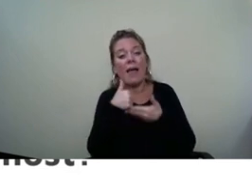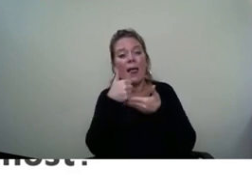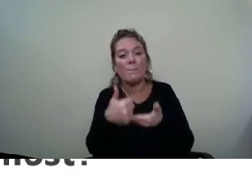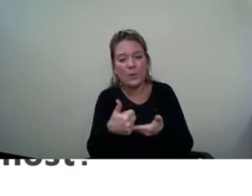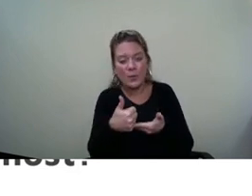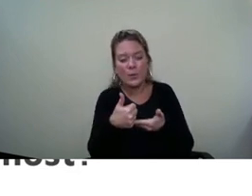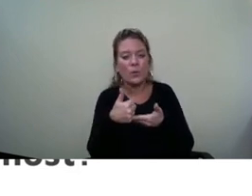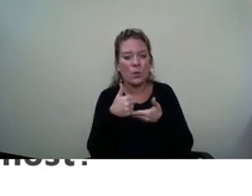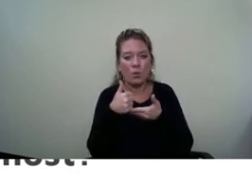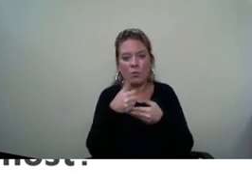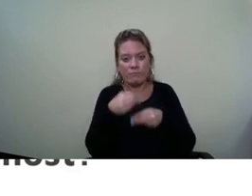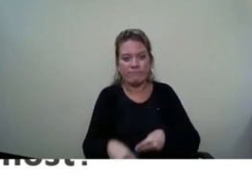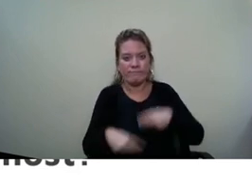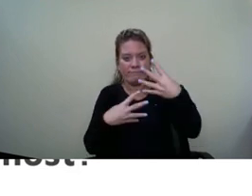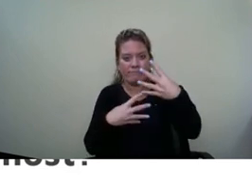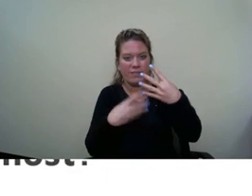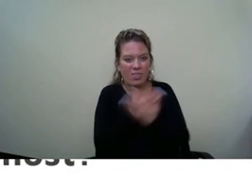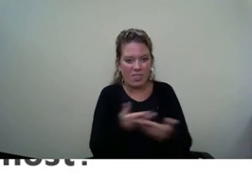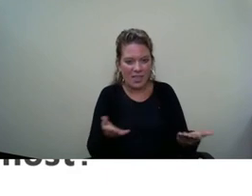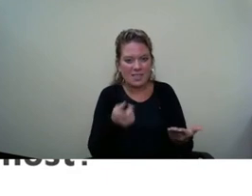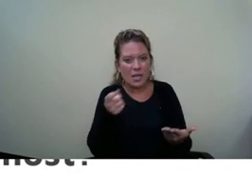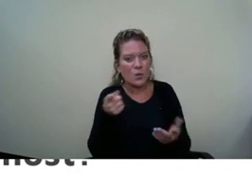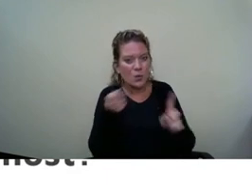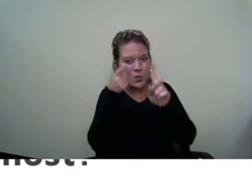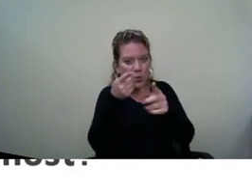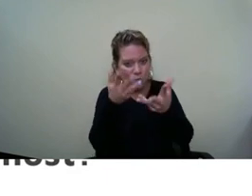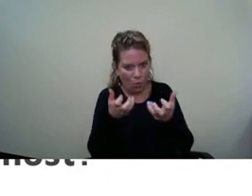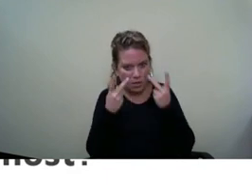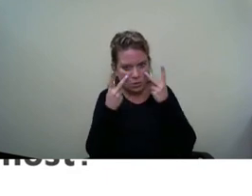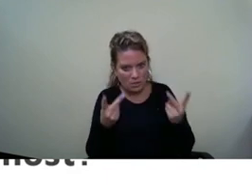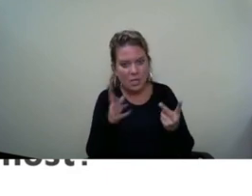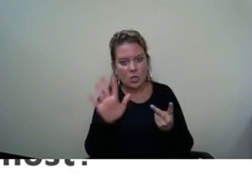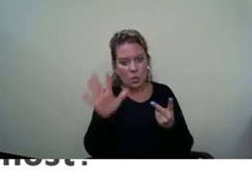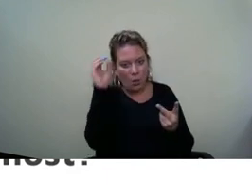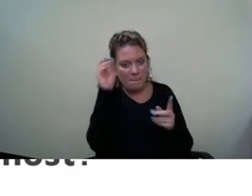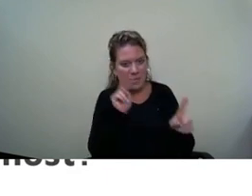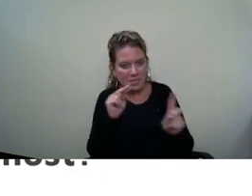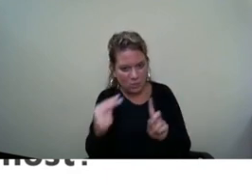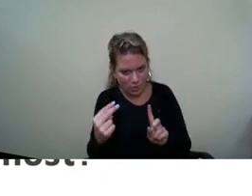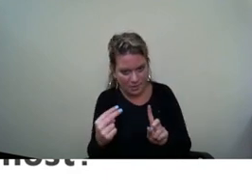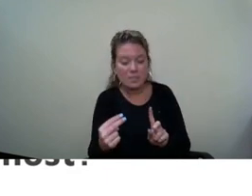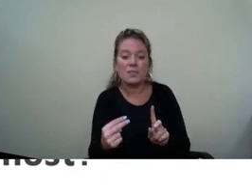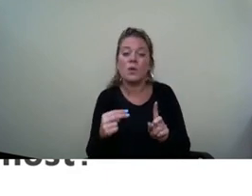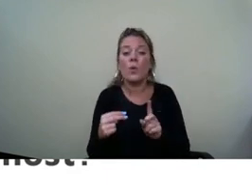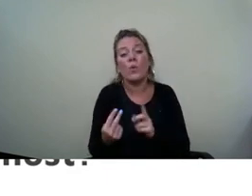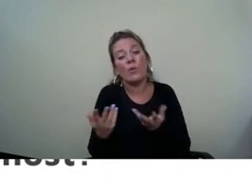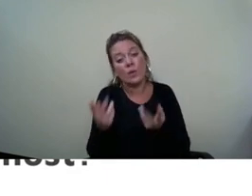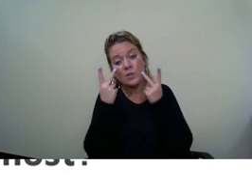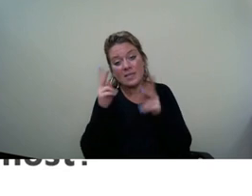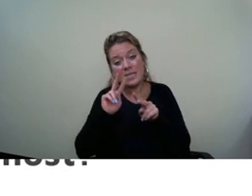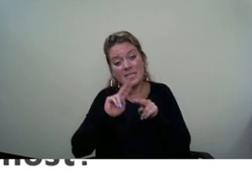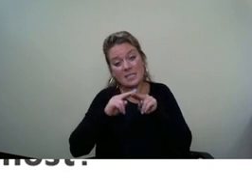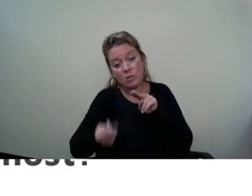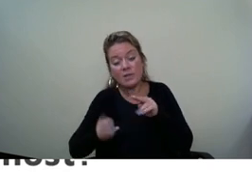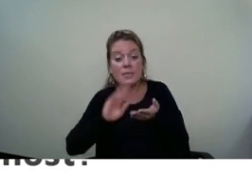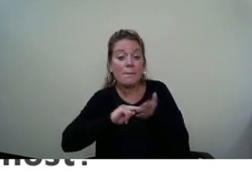you typed in and mirror kind of your positions. So just because there's a decrease, it doesn't mean that they're never going to